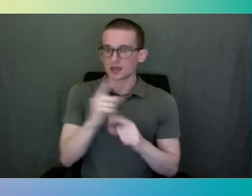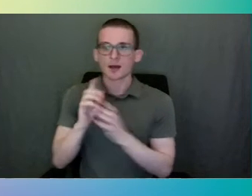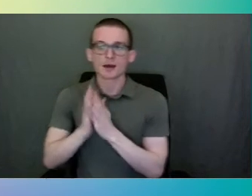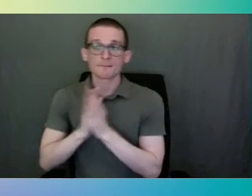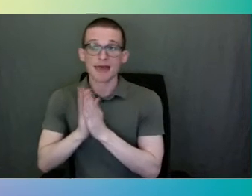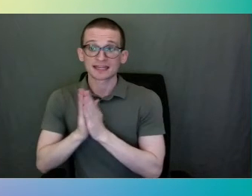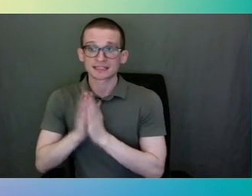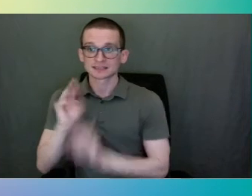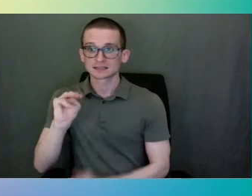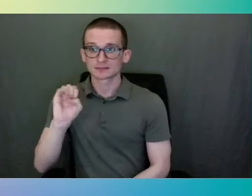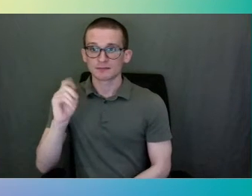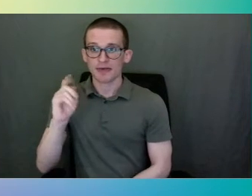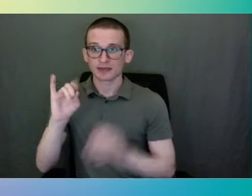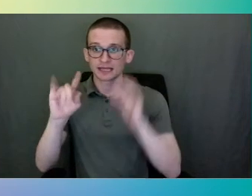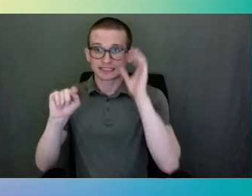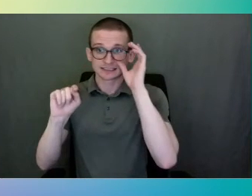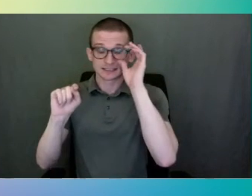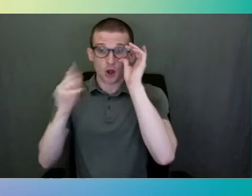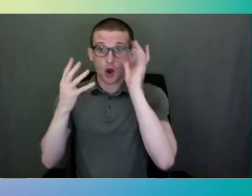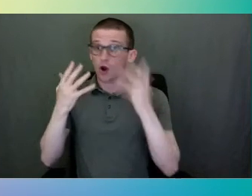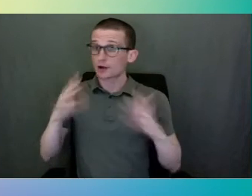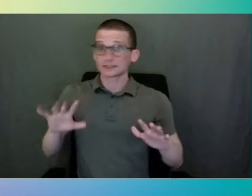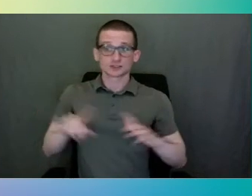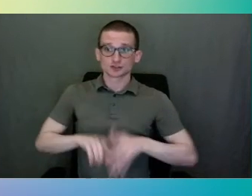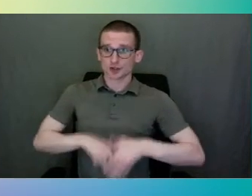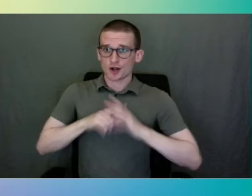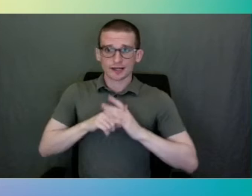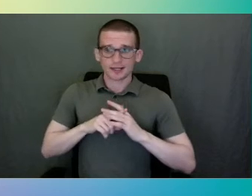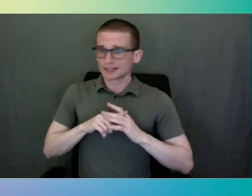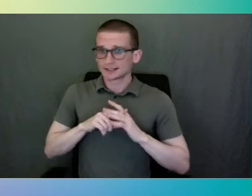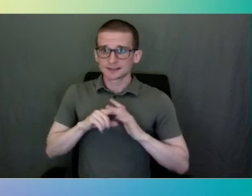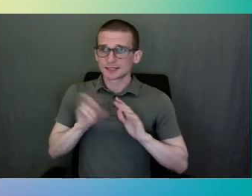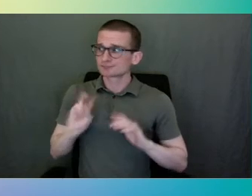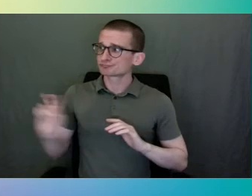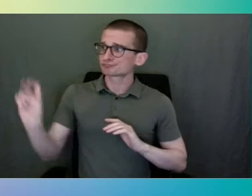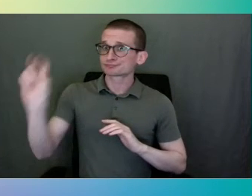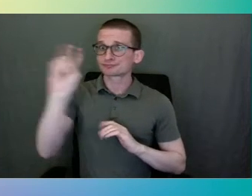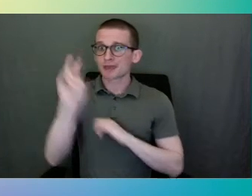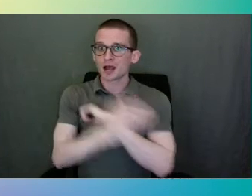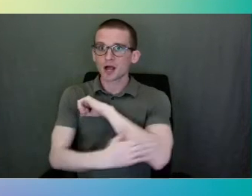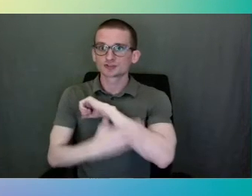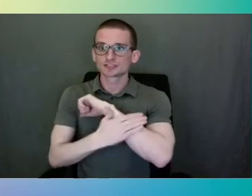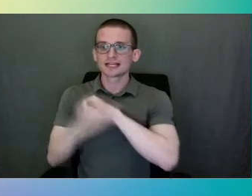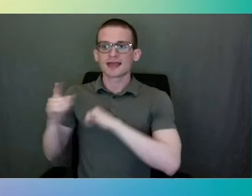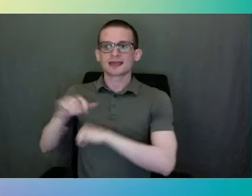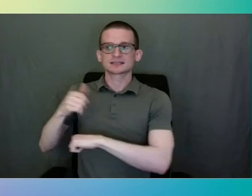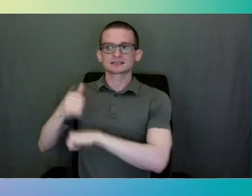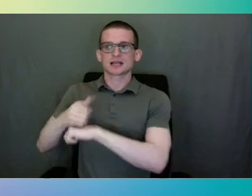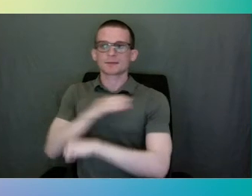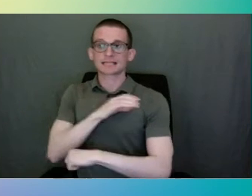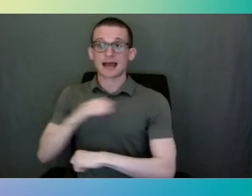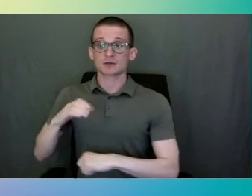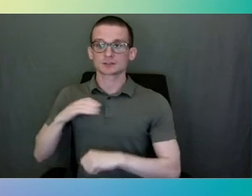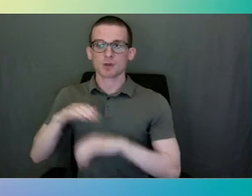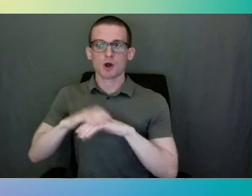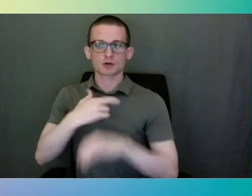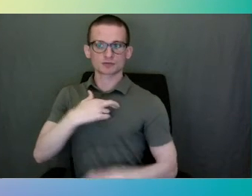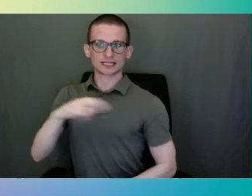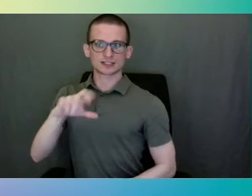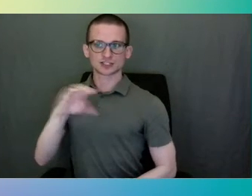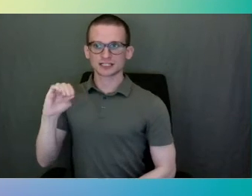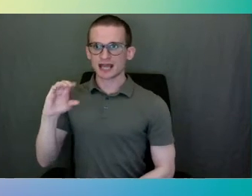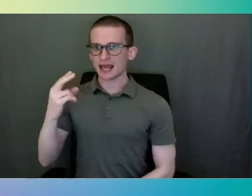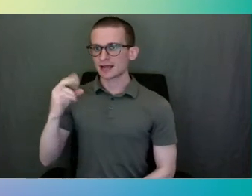already started going around the country. They started this thing called the Council on Religion and Homosexuality. They were having these